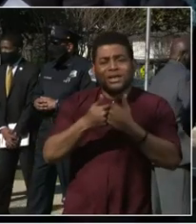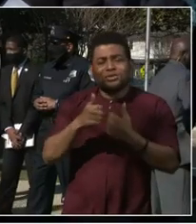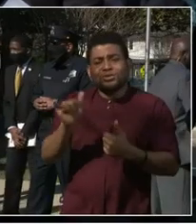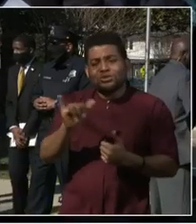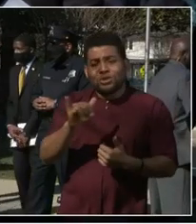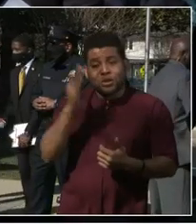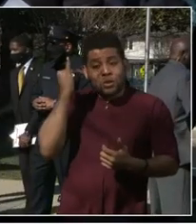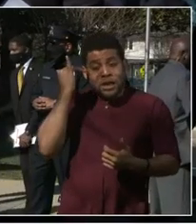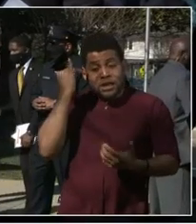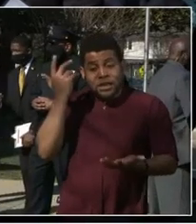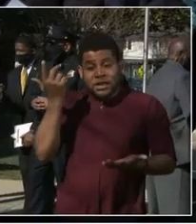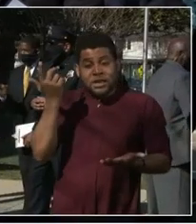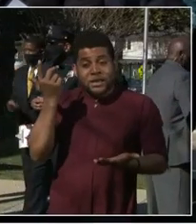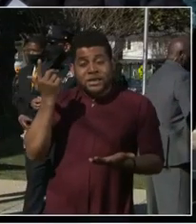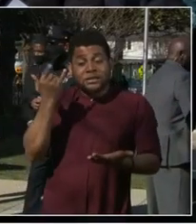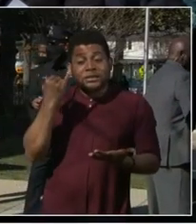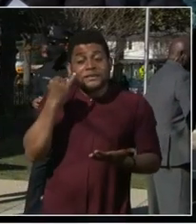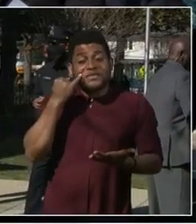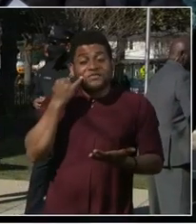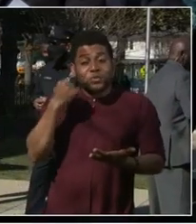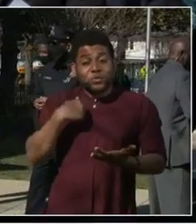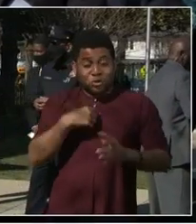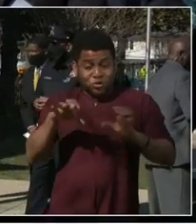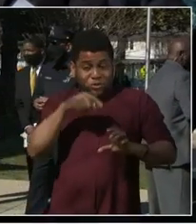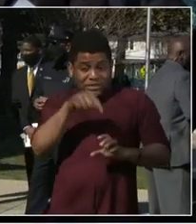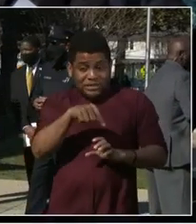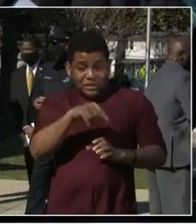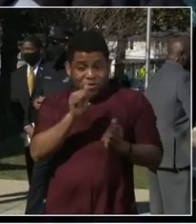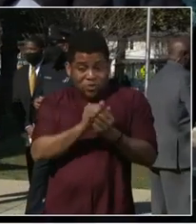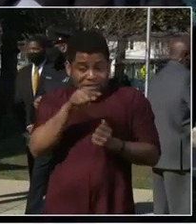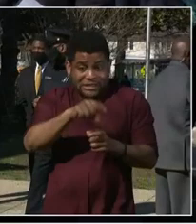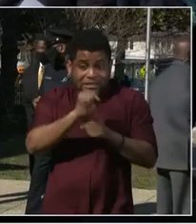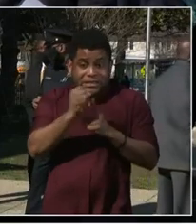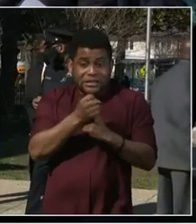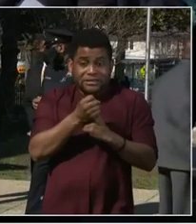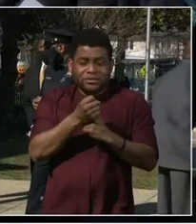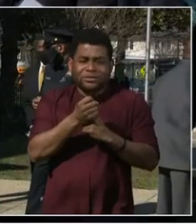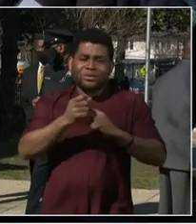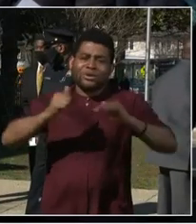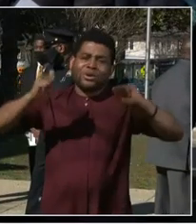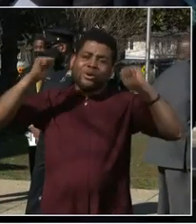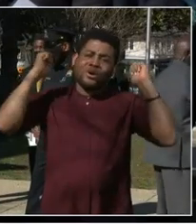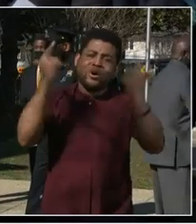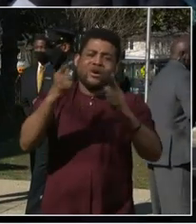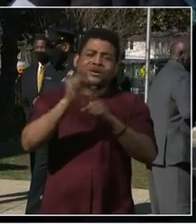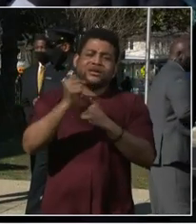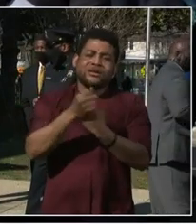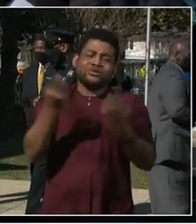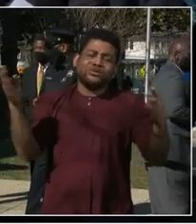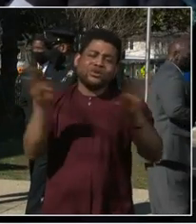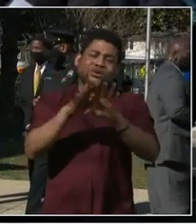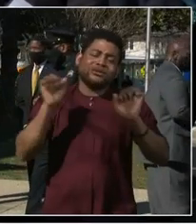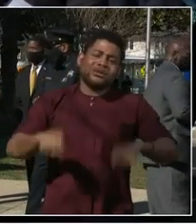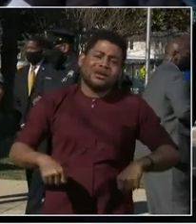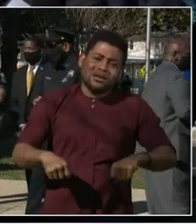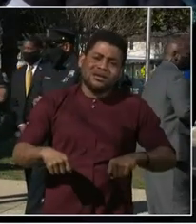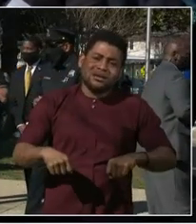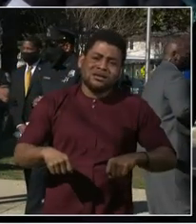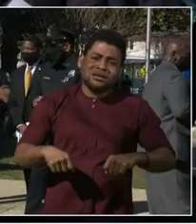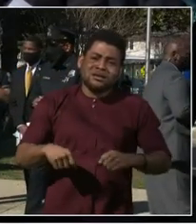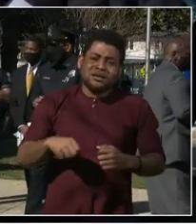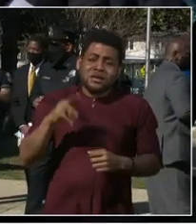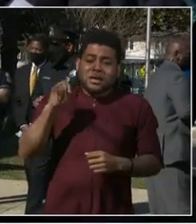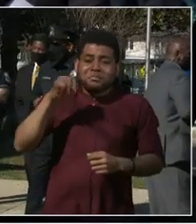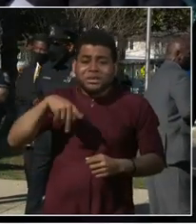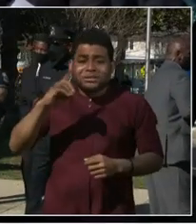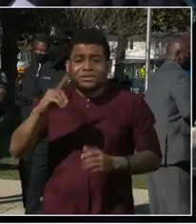that was just asked. If we can do this in this case, we can do it in every case. And MPD is producing a lot of